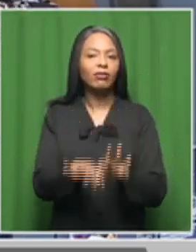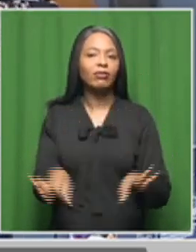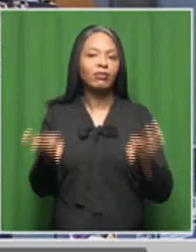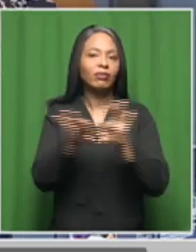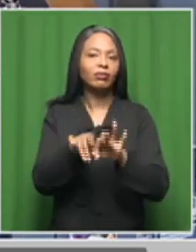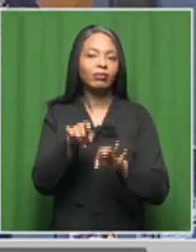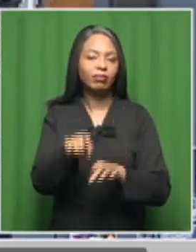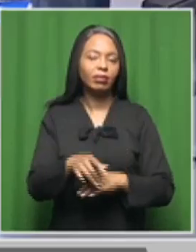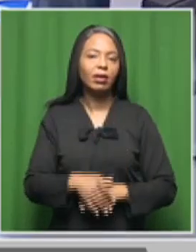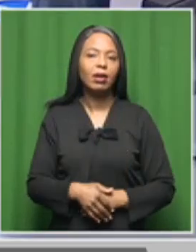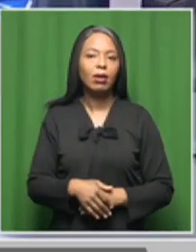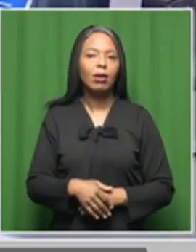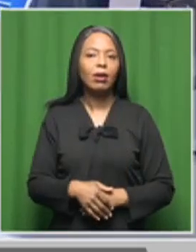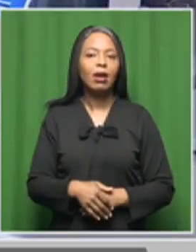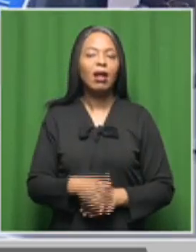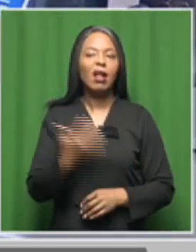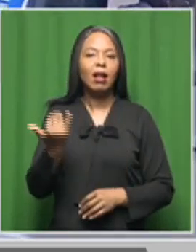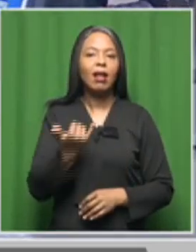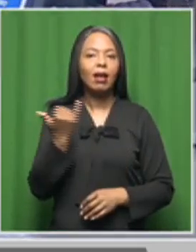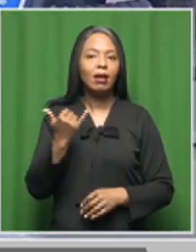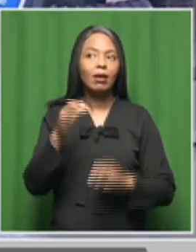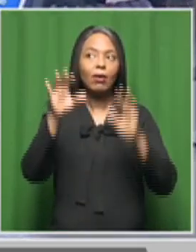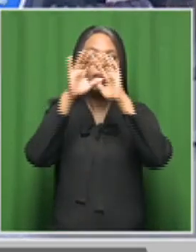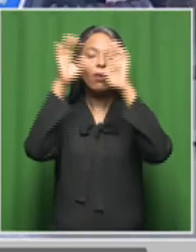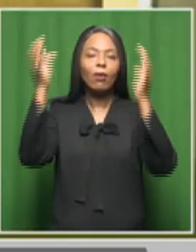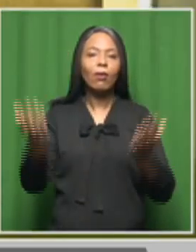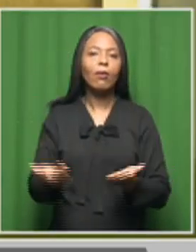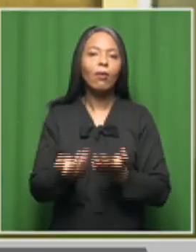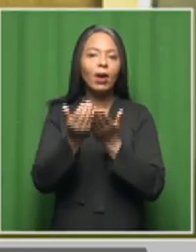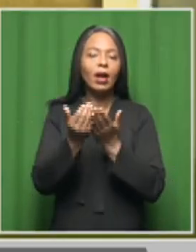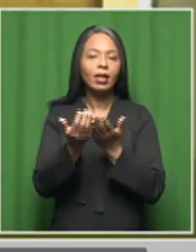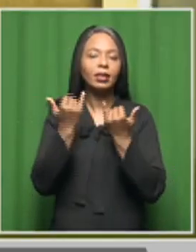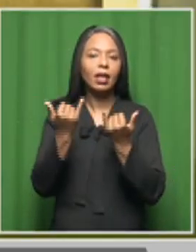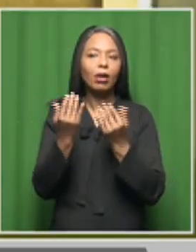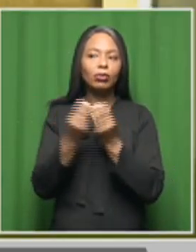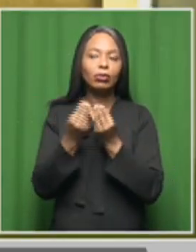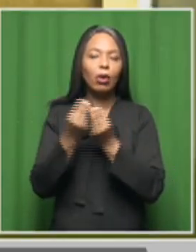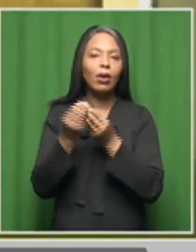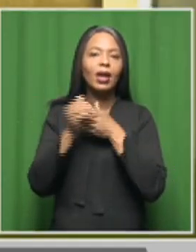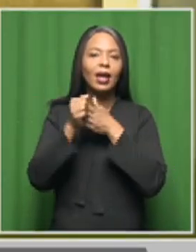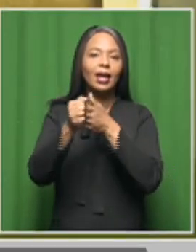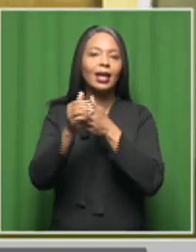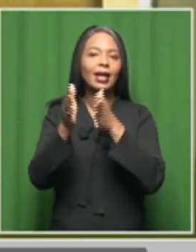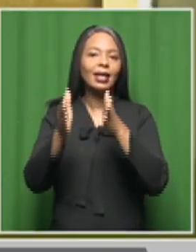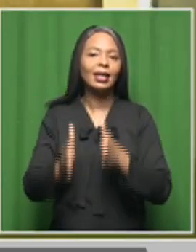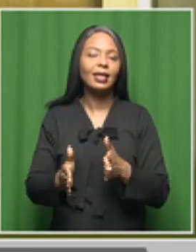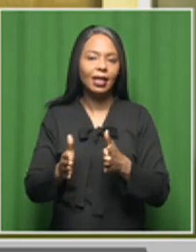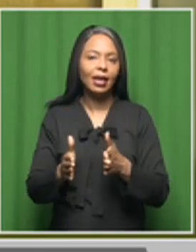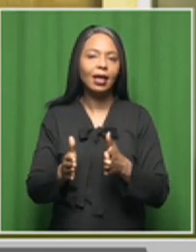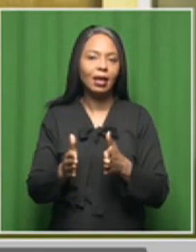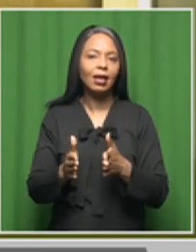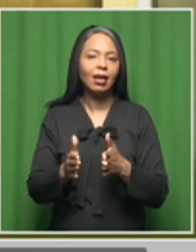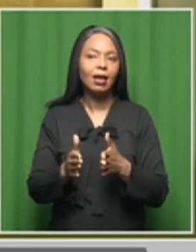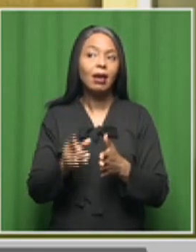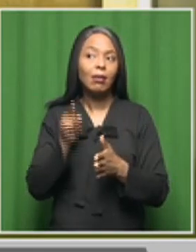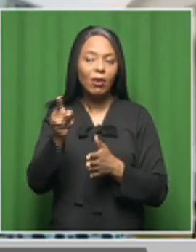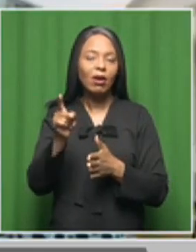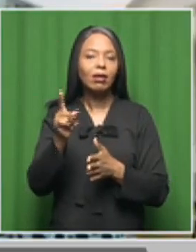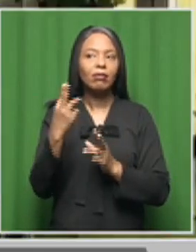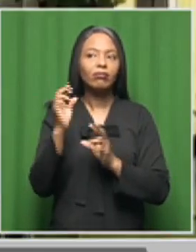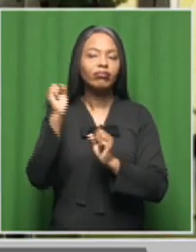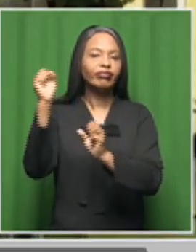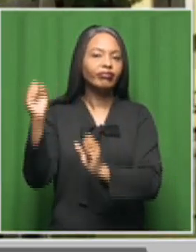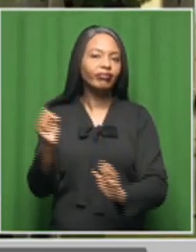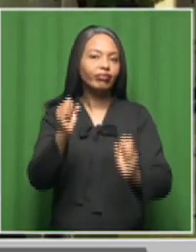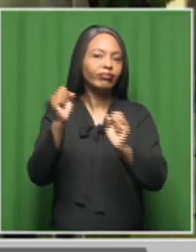world's top thought leaders who will speak about different ways in